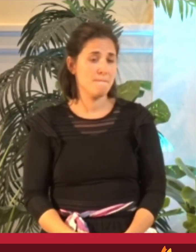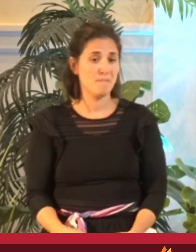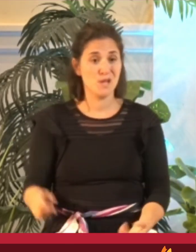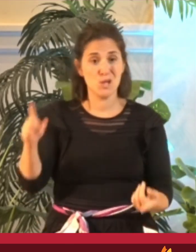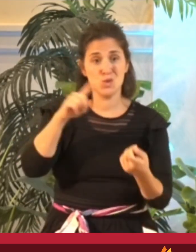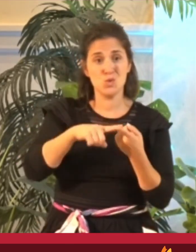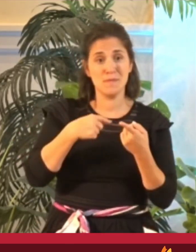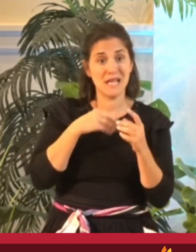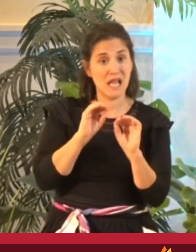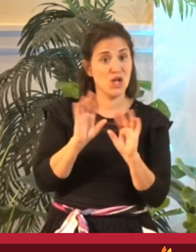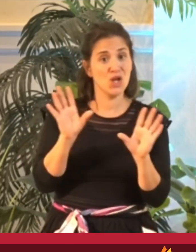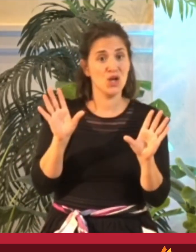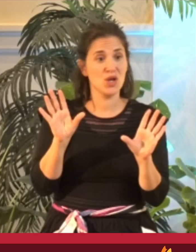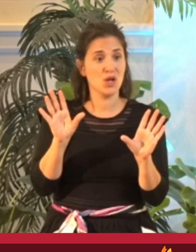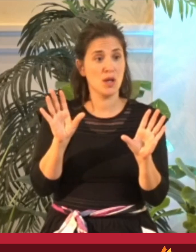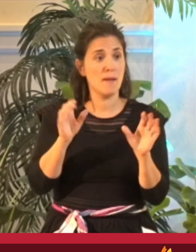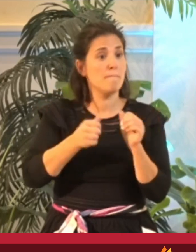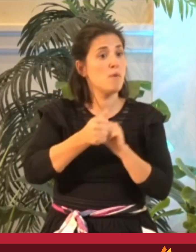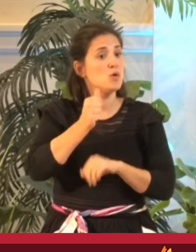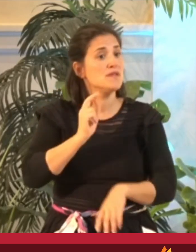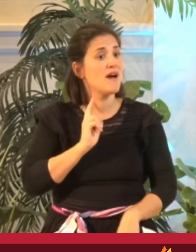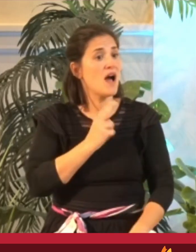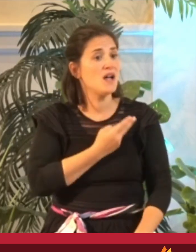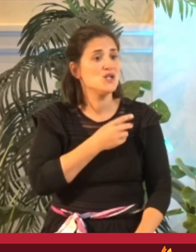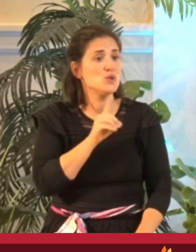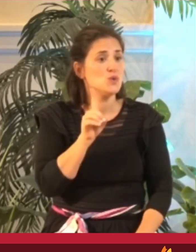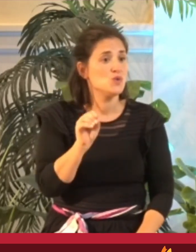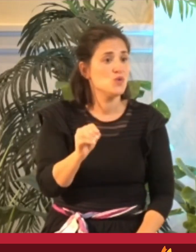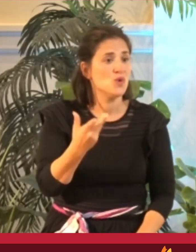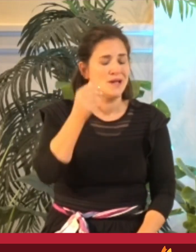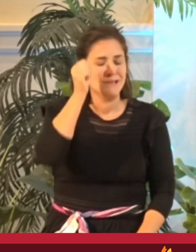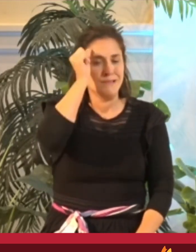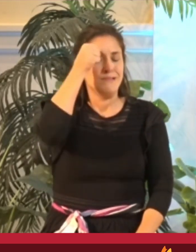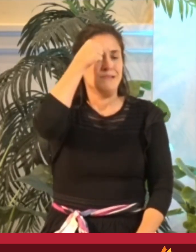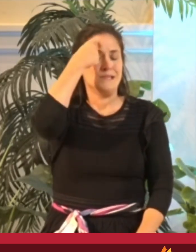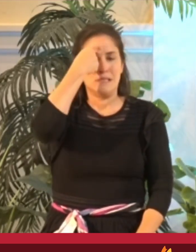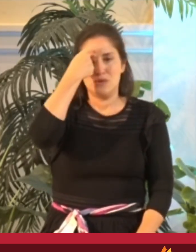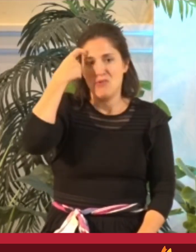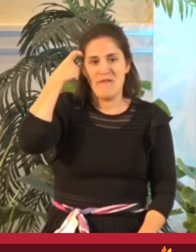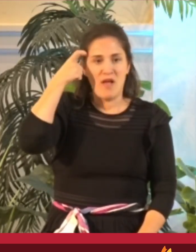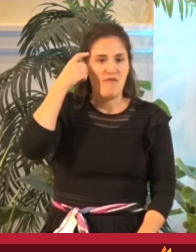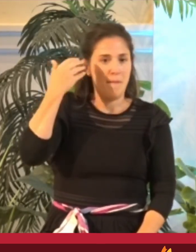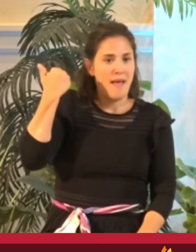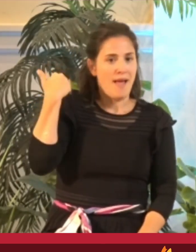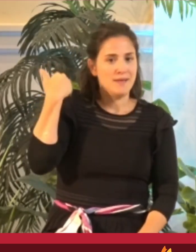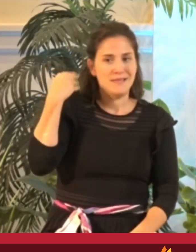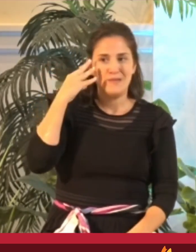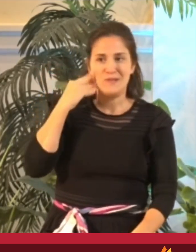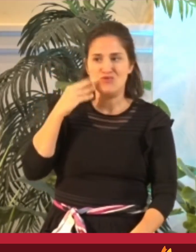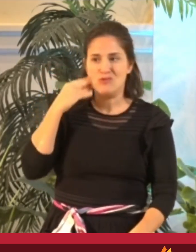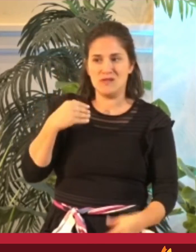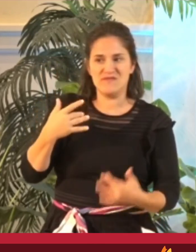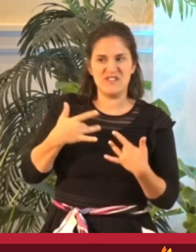Many of us, burned by past experiences, start to question whether